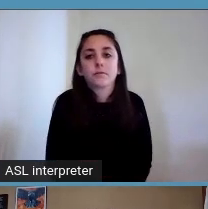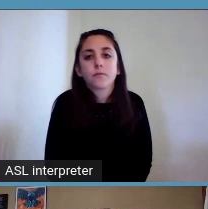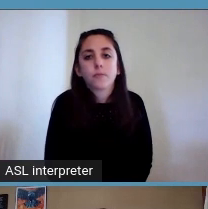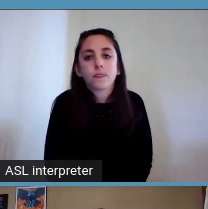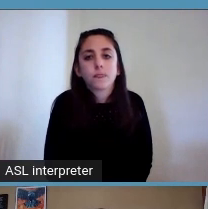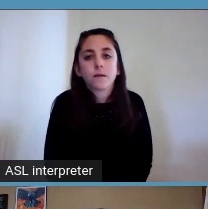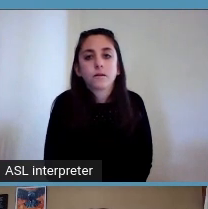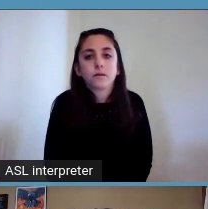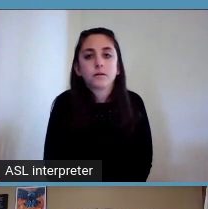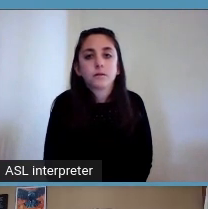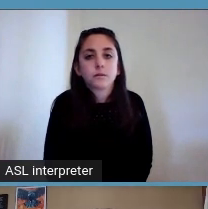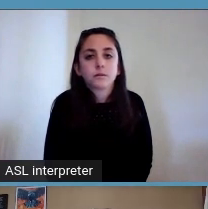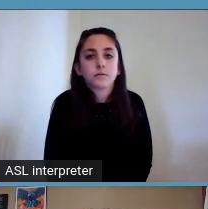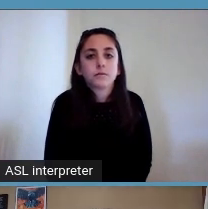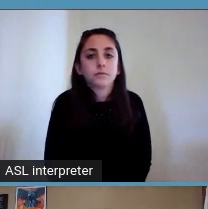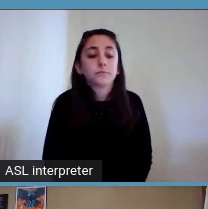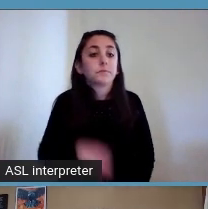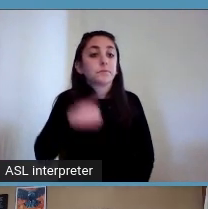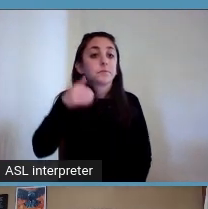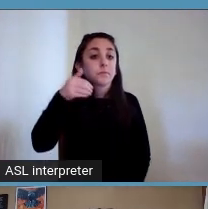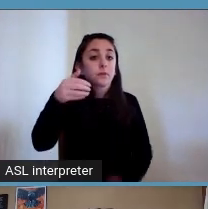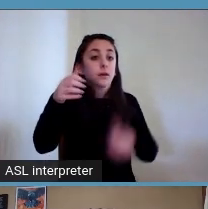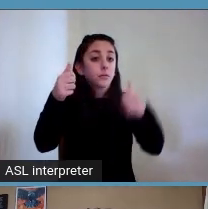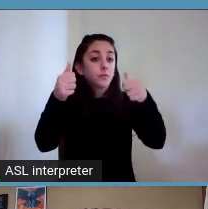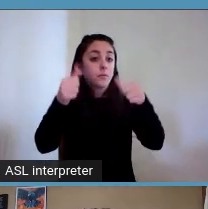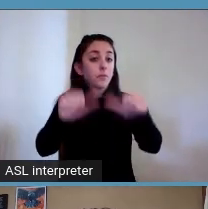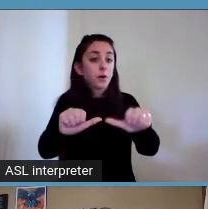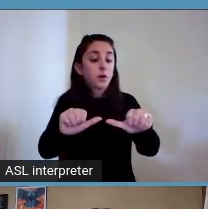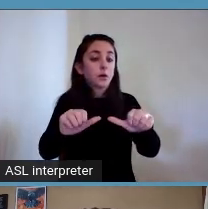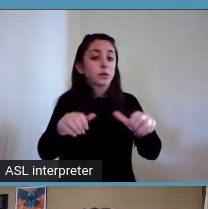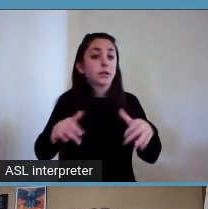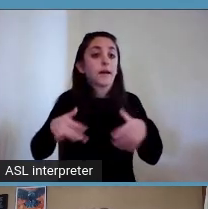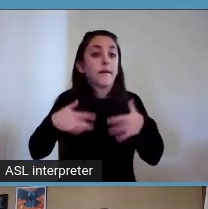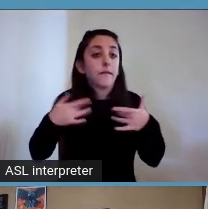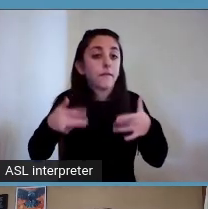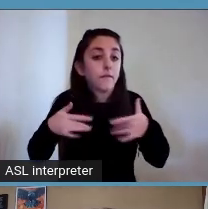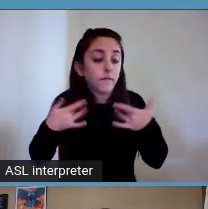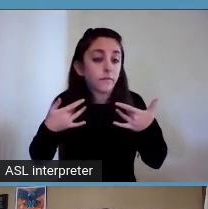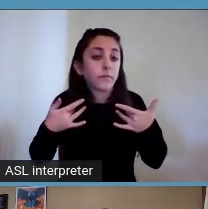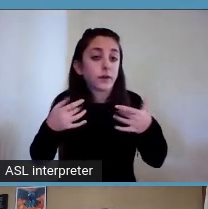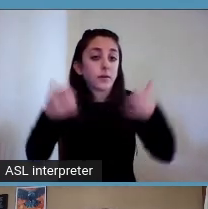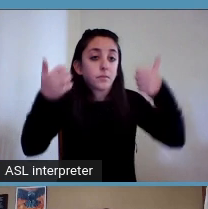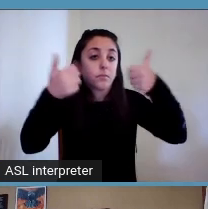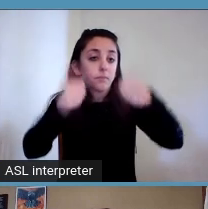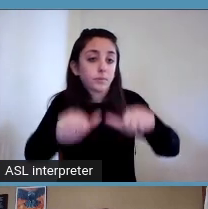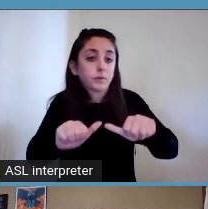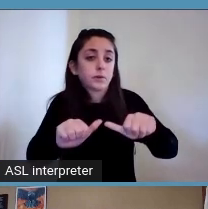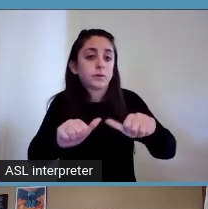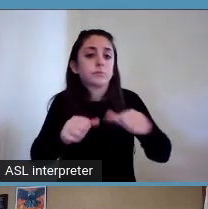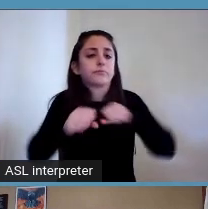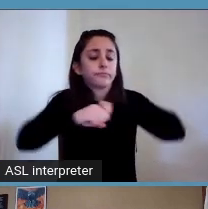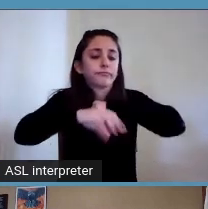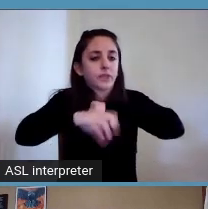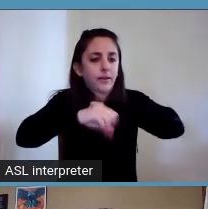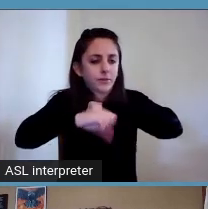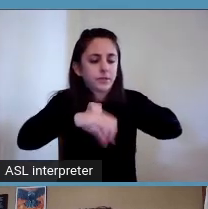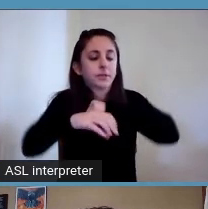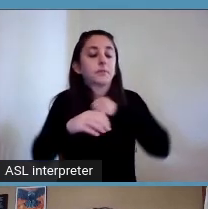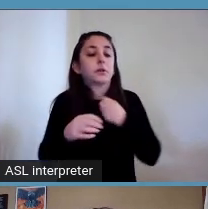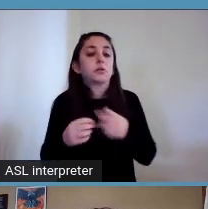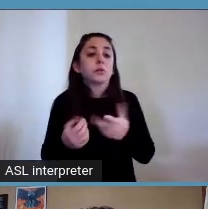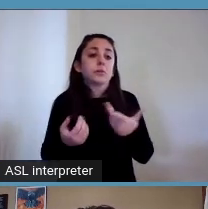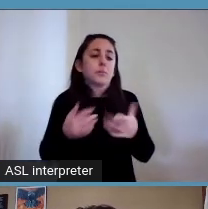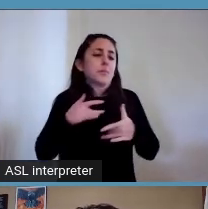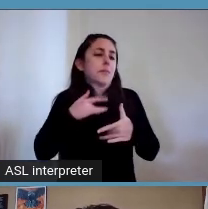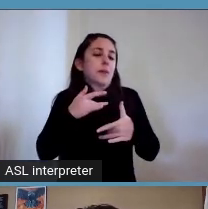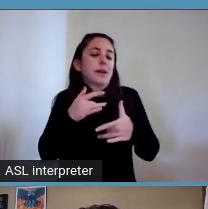So my next post is an event post that we boosted. So we don't do this very often, but we also